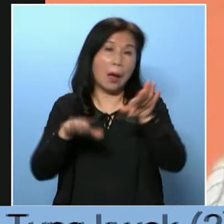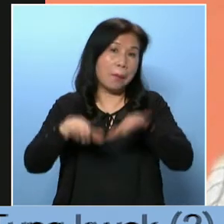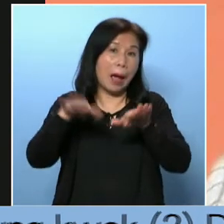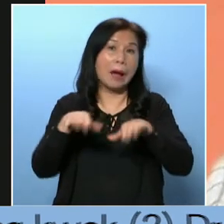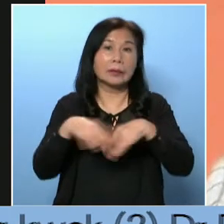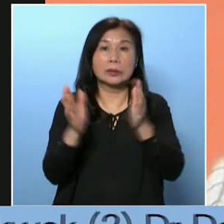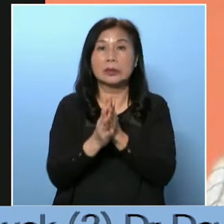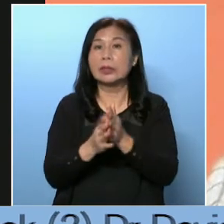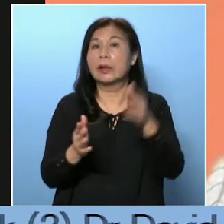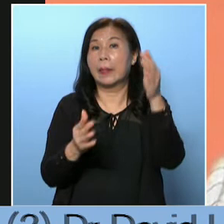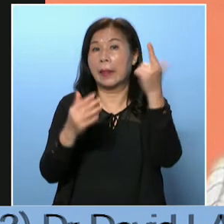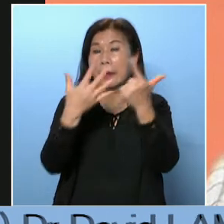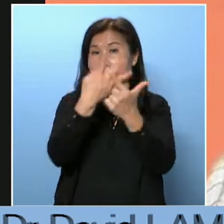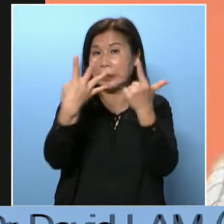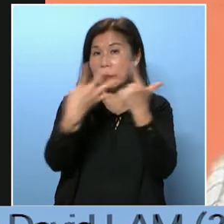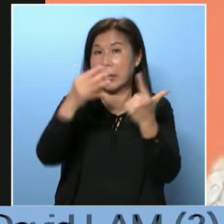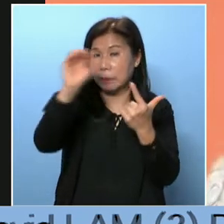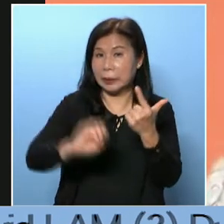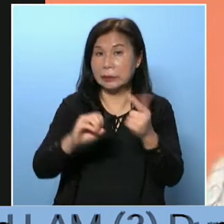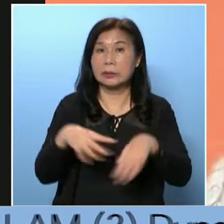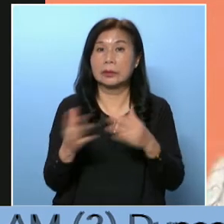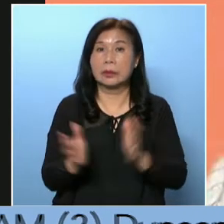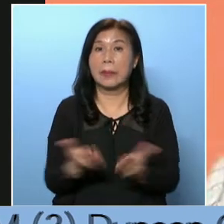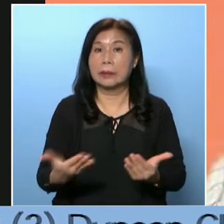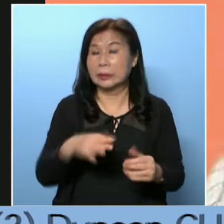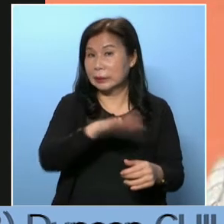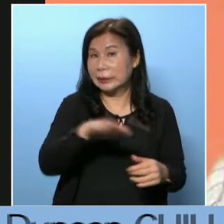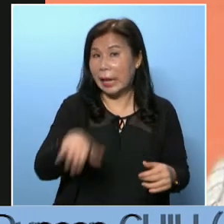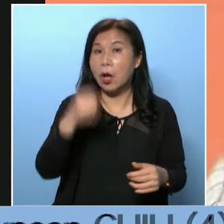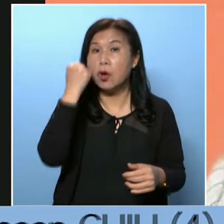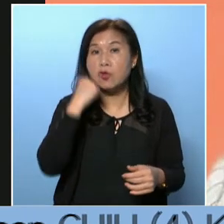one dose, is at 84%.